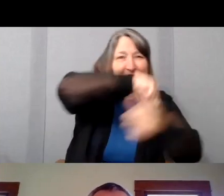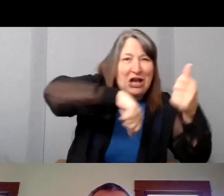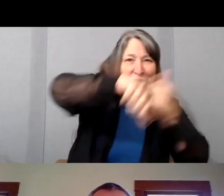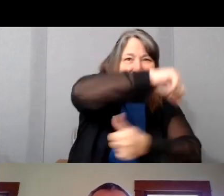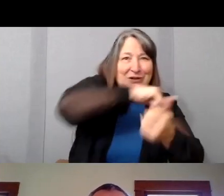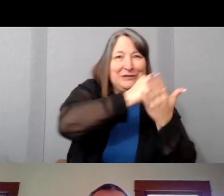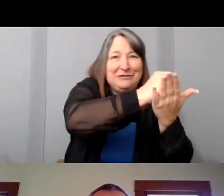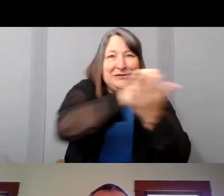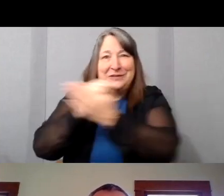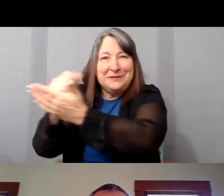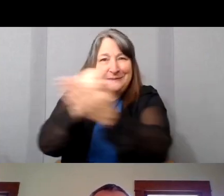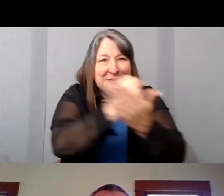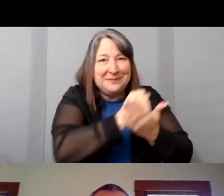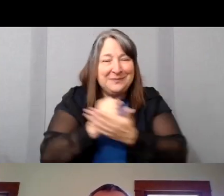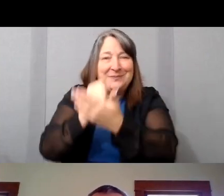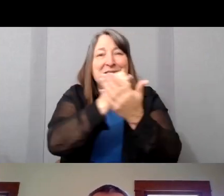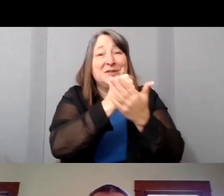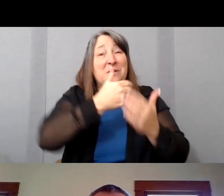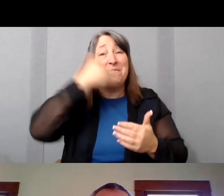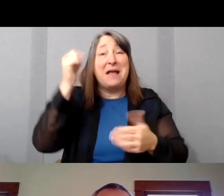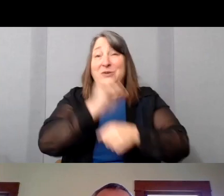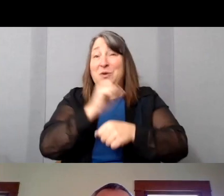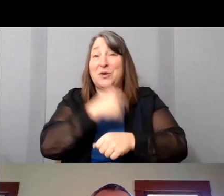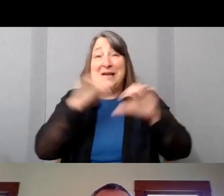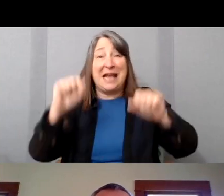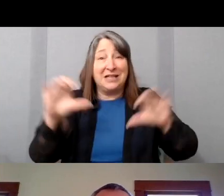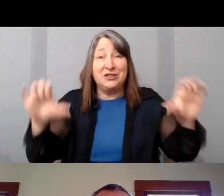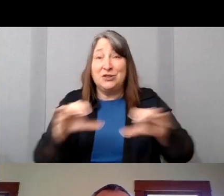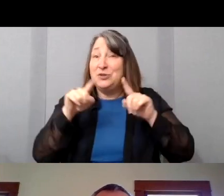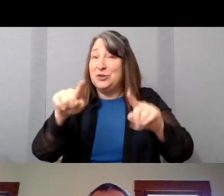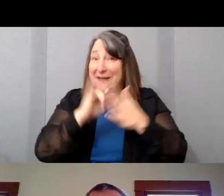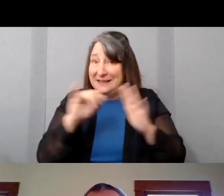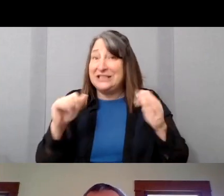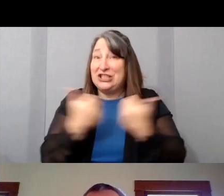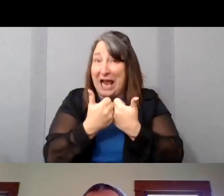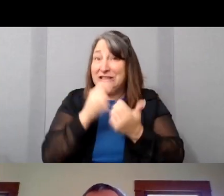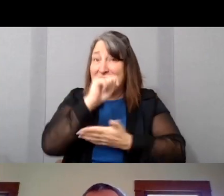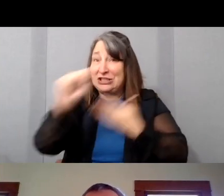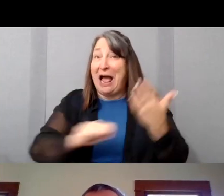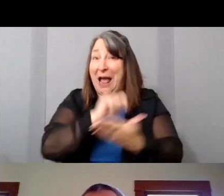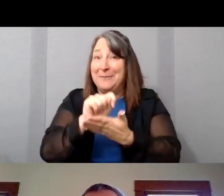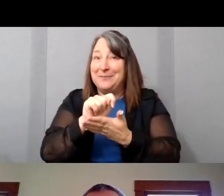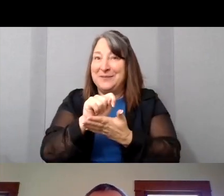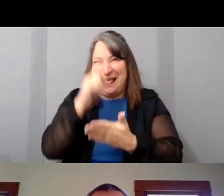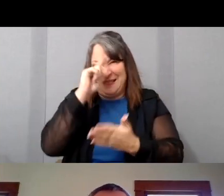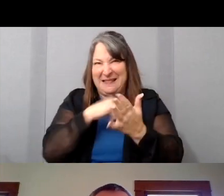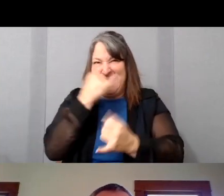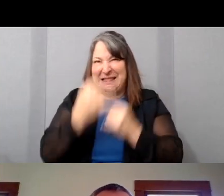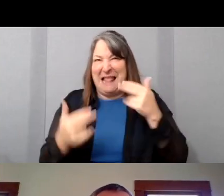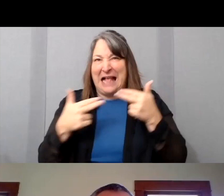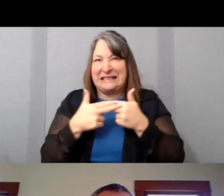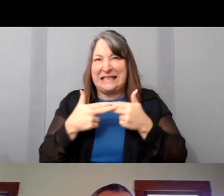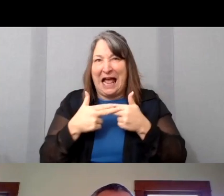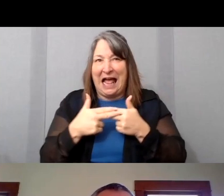work we can do is during this challenge. So I believe that was my last slide.